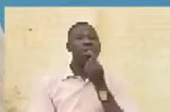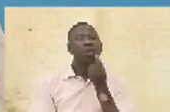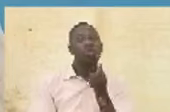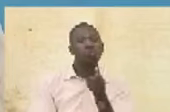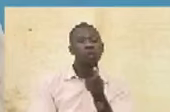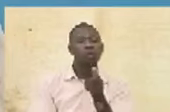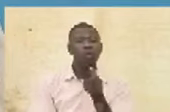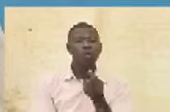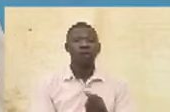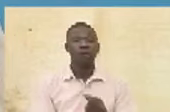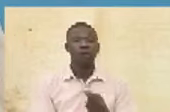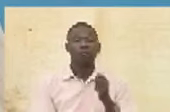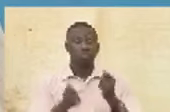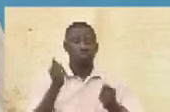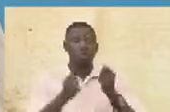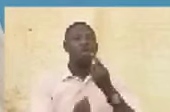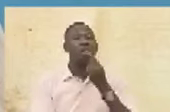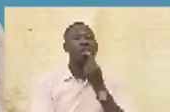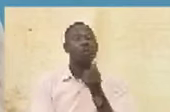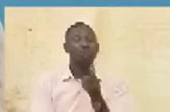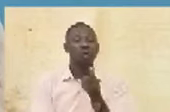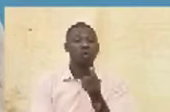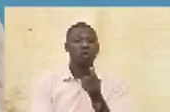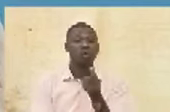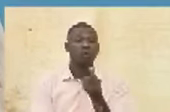salt, a bag of